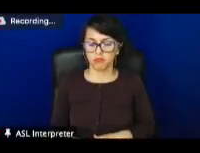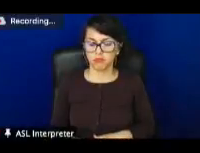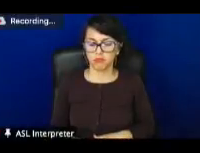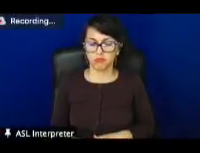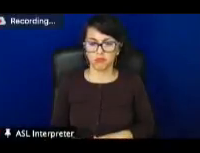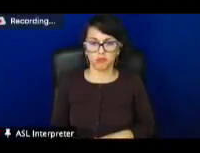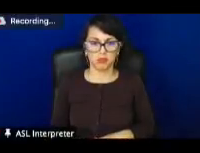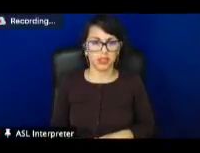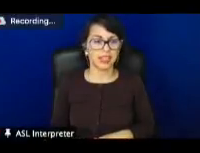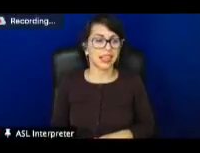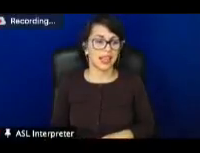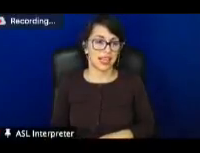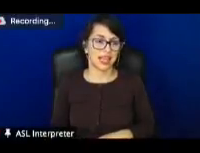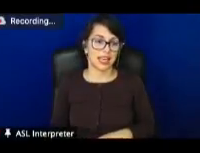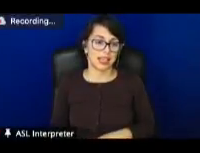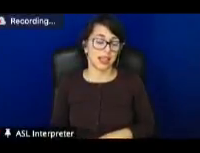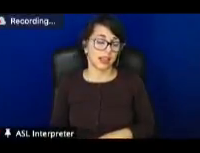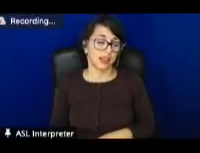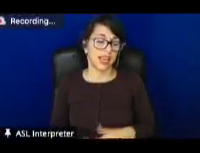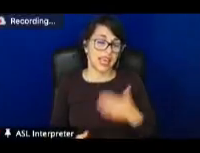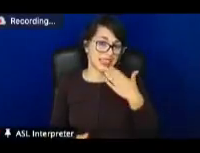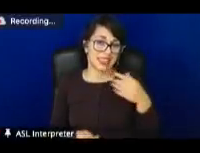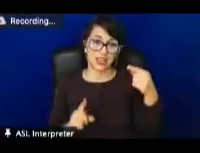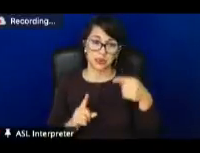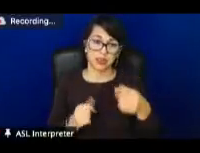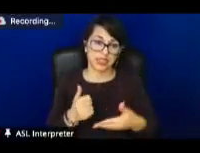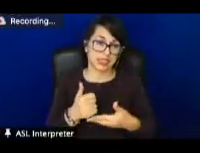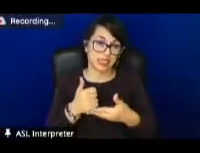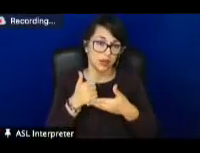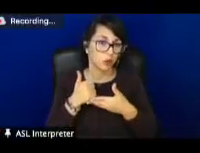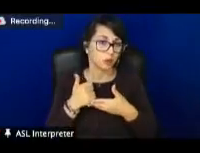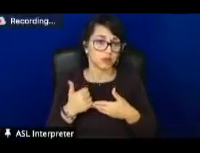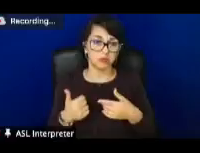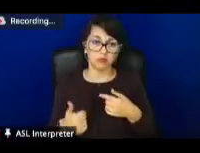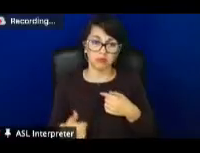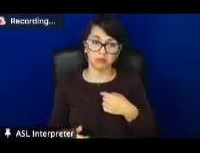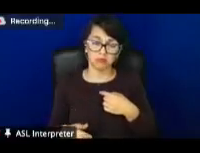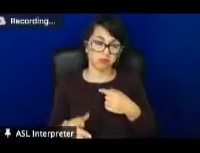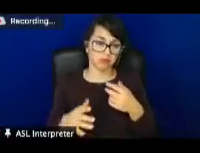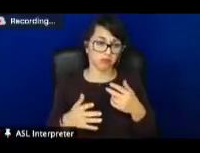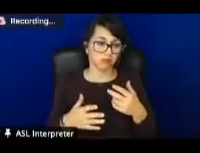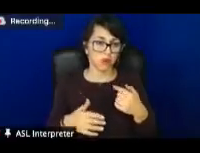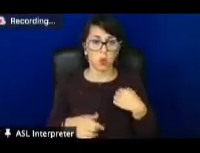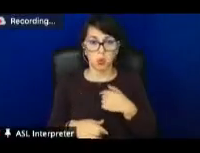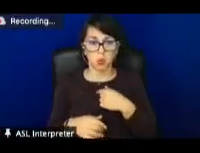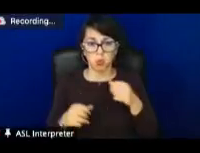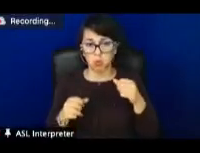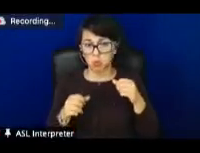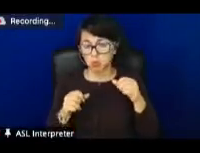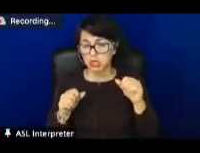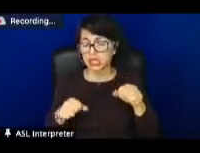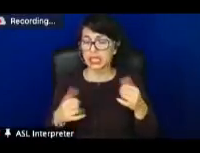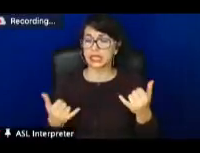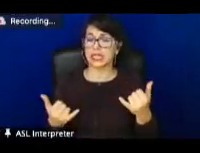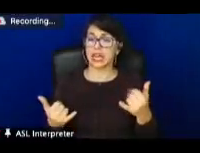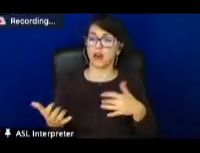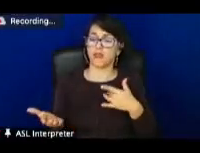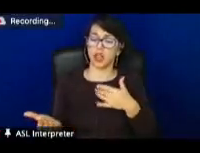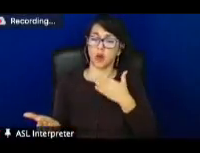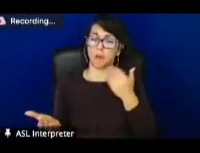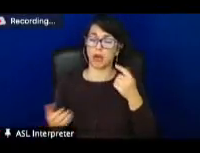Thank you. This is really helpful. I think just to add to, as we have a better sense of these different,